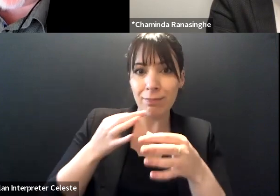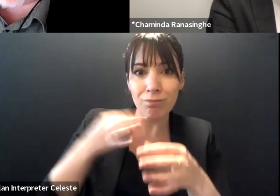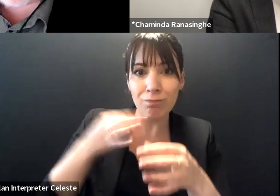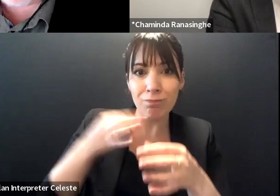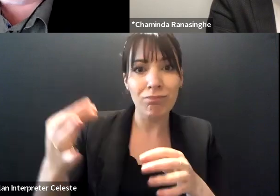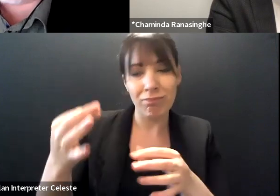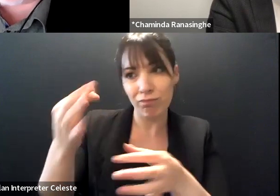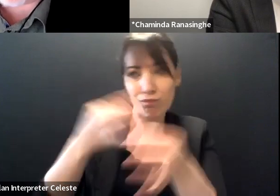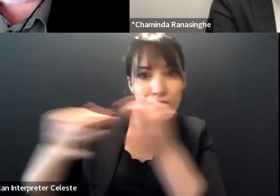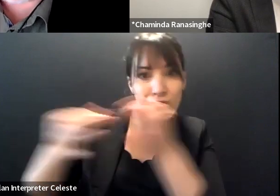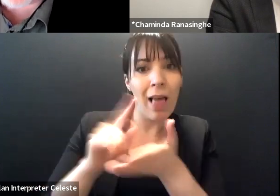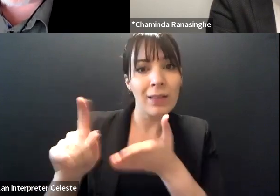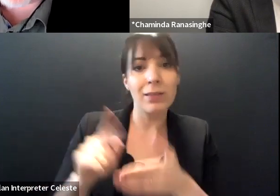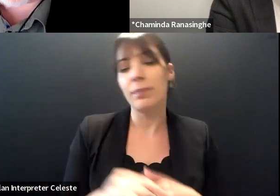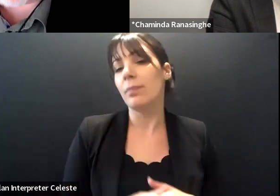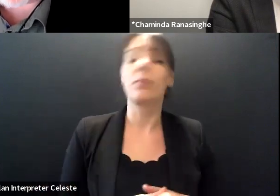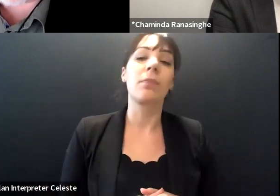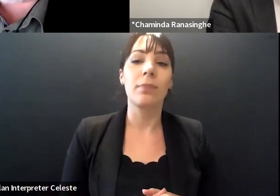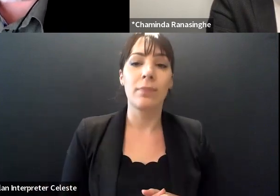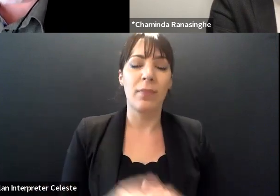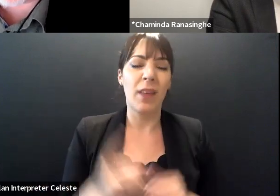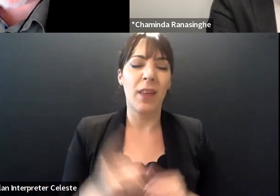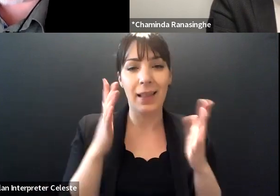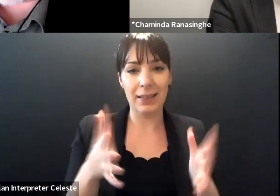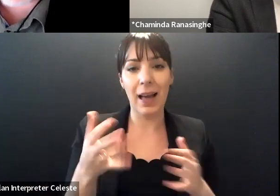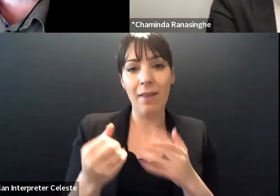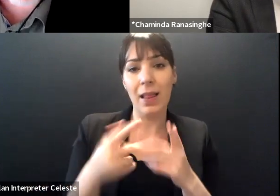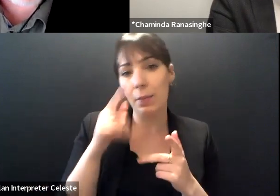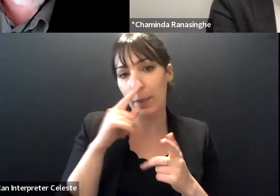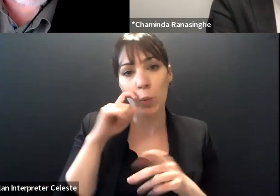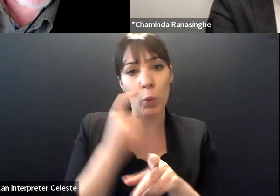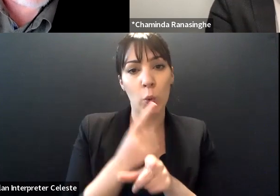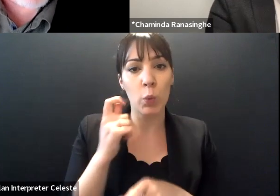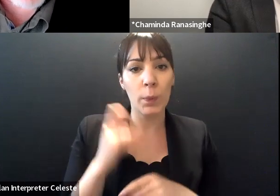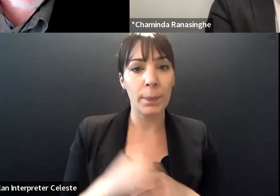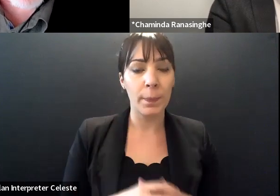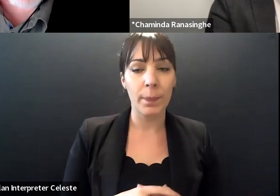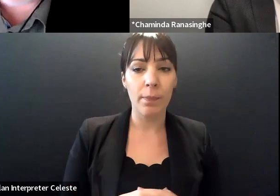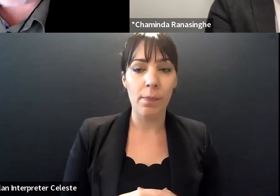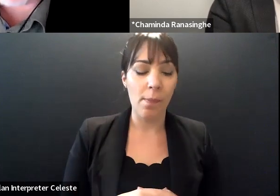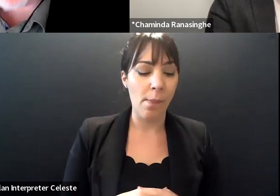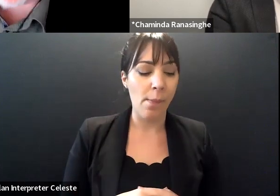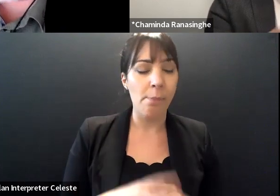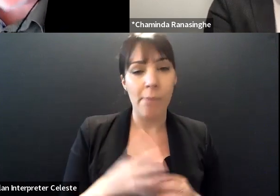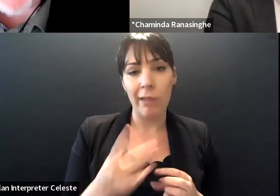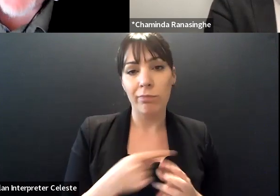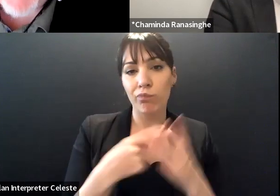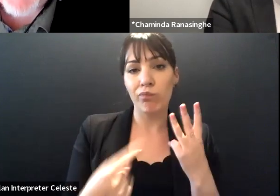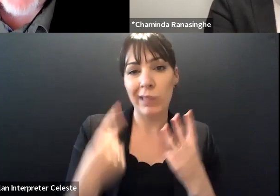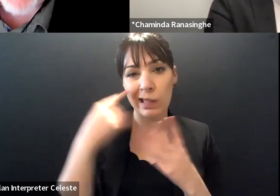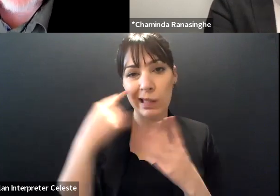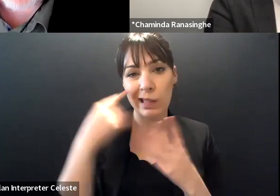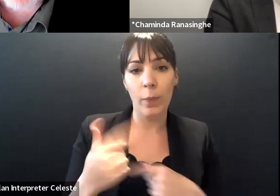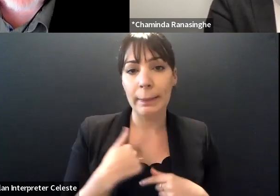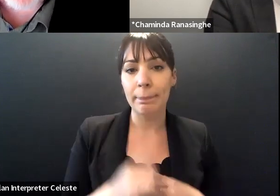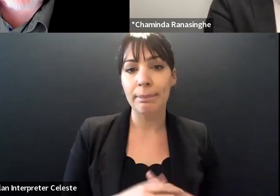So I think, I'll leave it at that, because I know there's a lot of panelists to get through, but they're the three big things for me that represents. So it's no easy challenge for us all